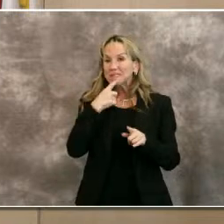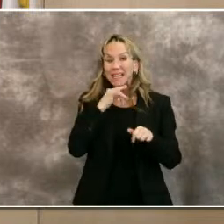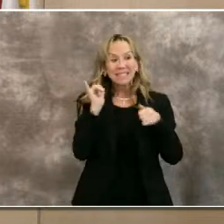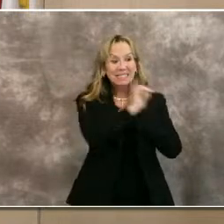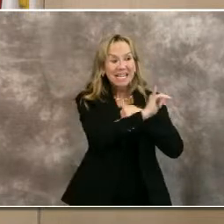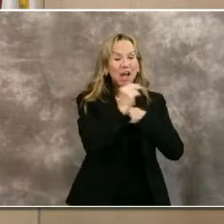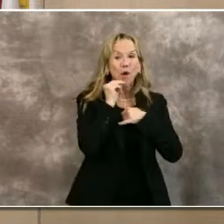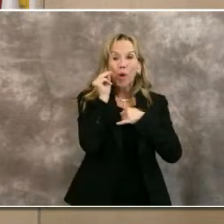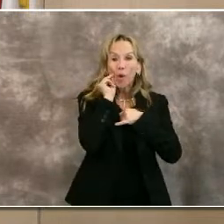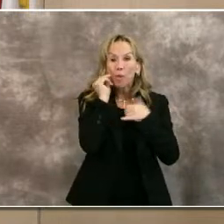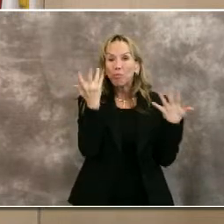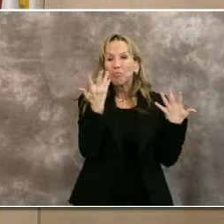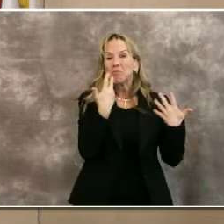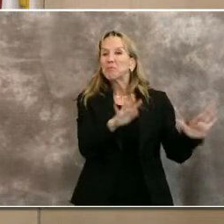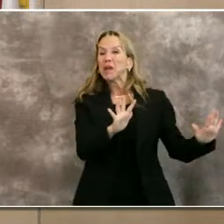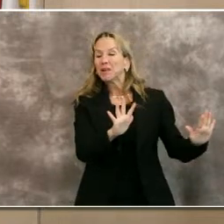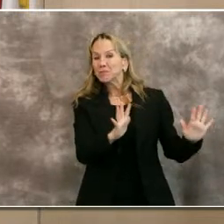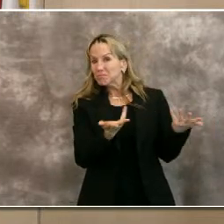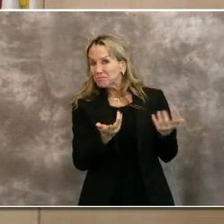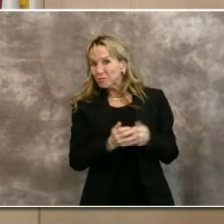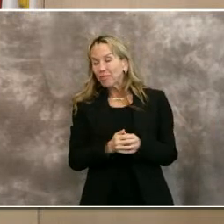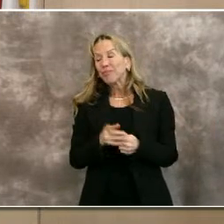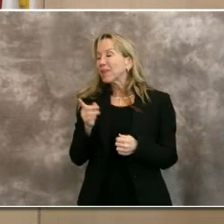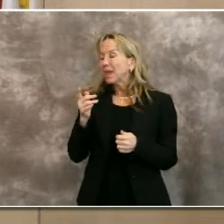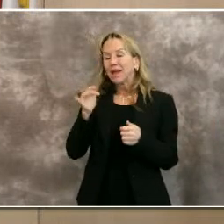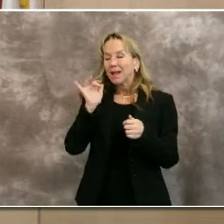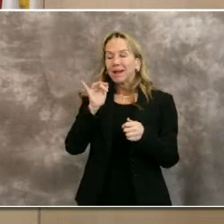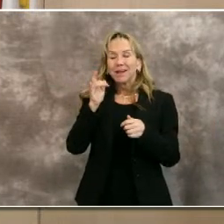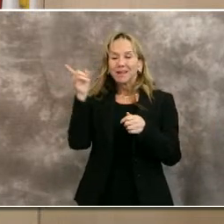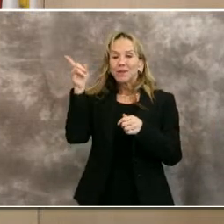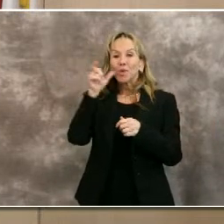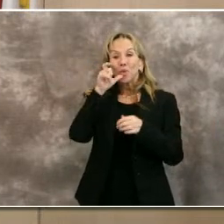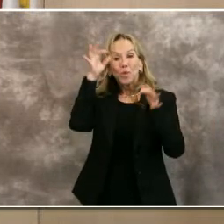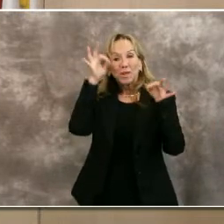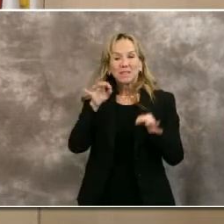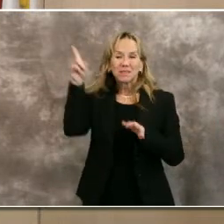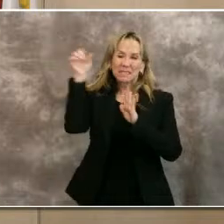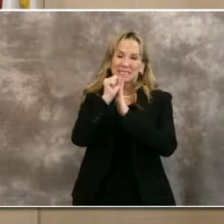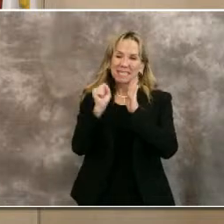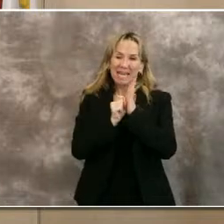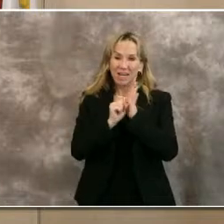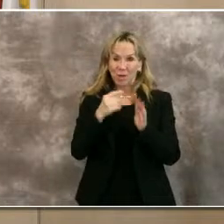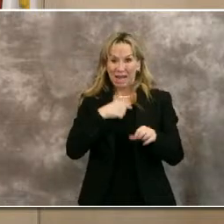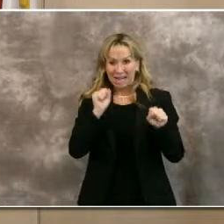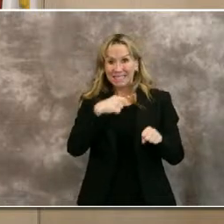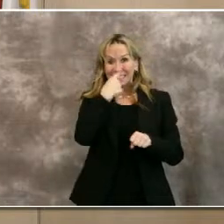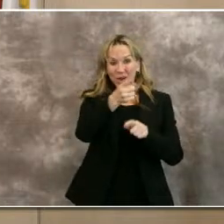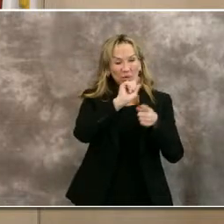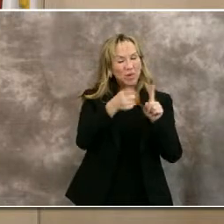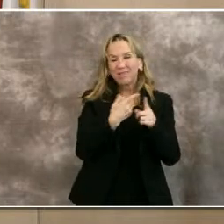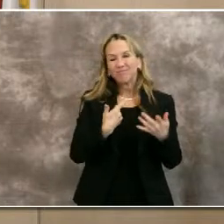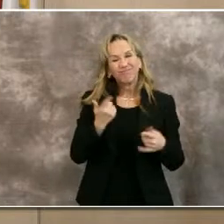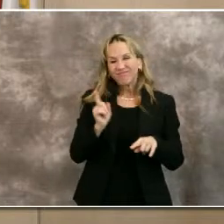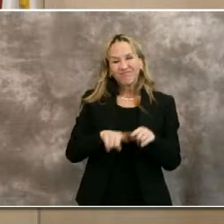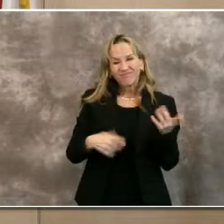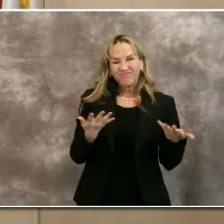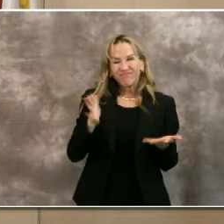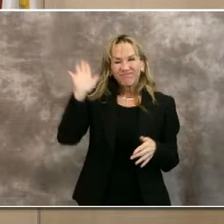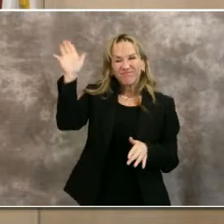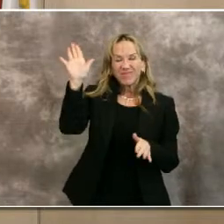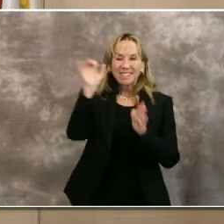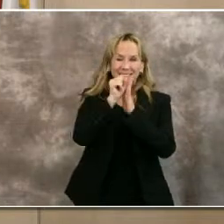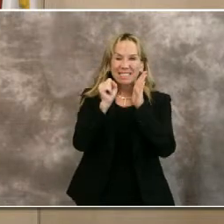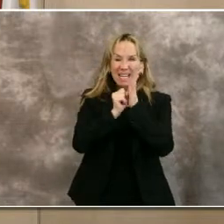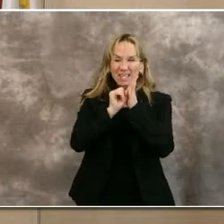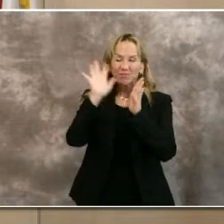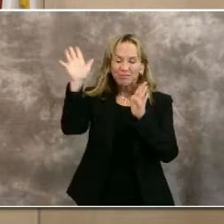lifted? Well, that order would come from the state, so I don't have a timeline for that, but we are anxiously awaiting